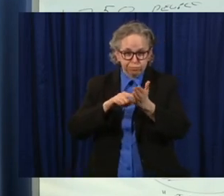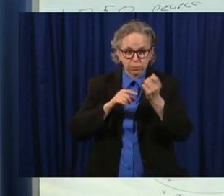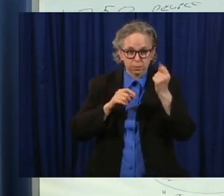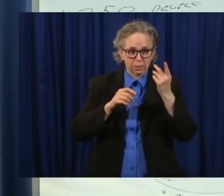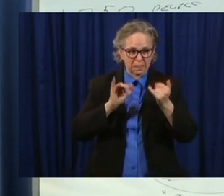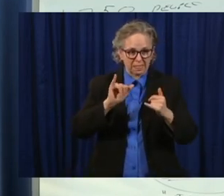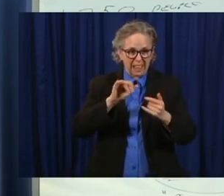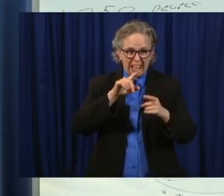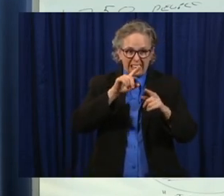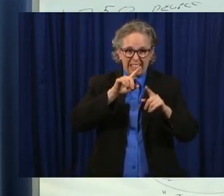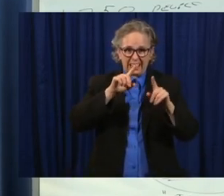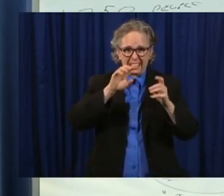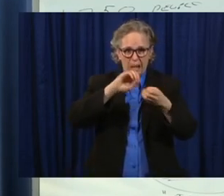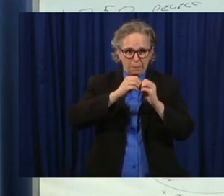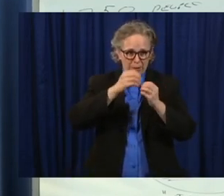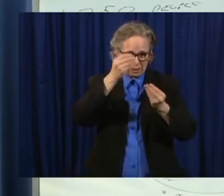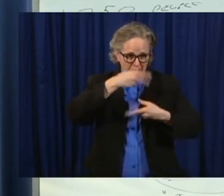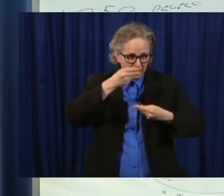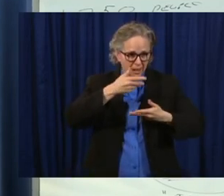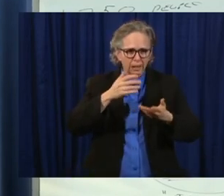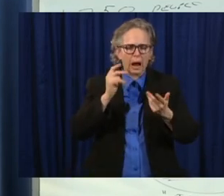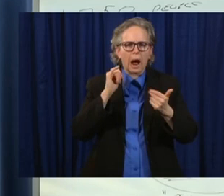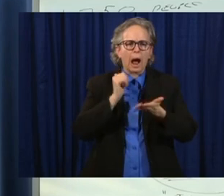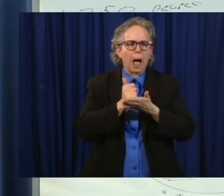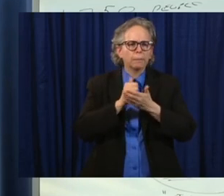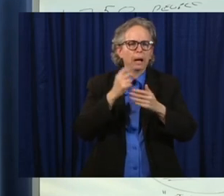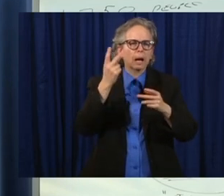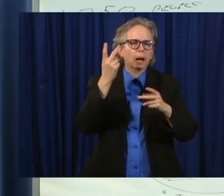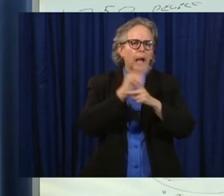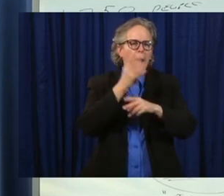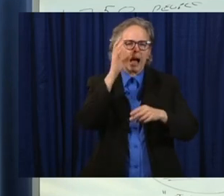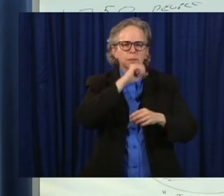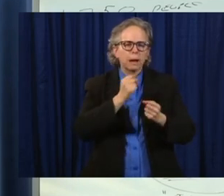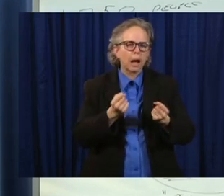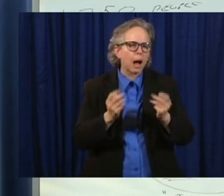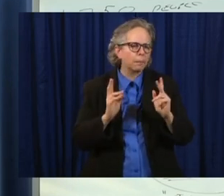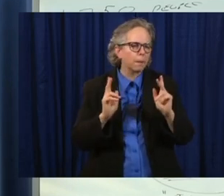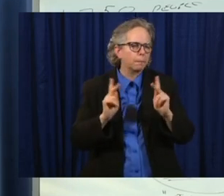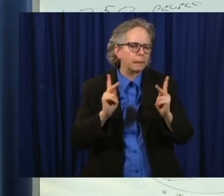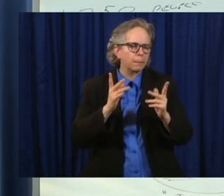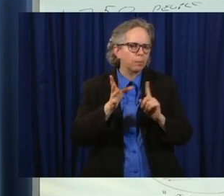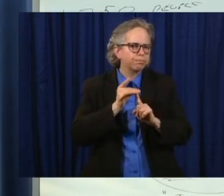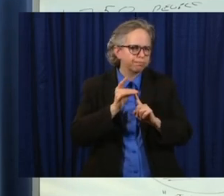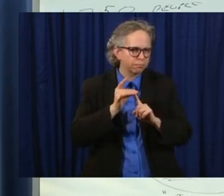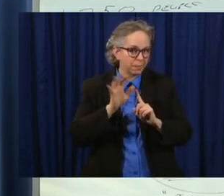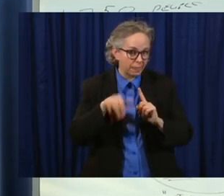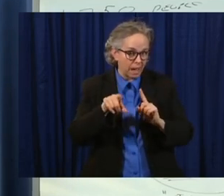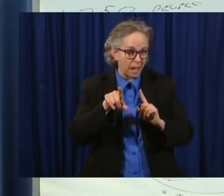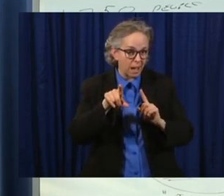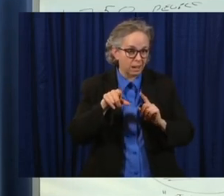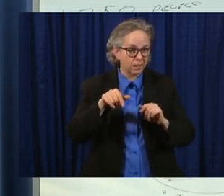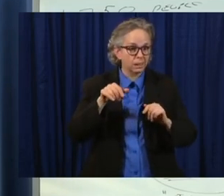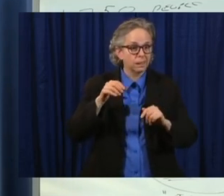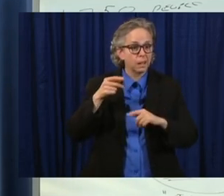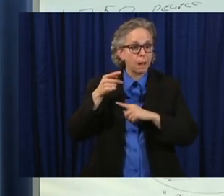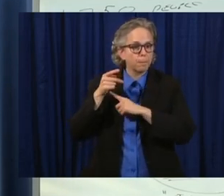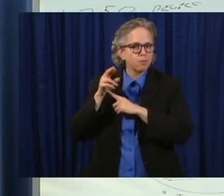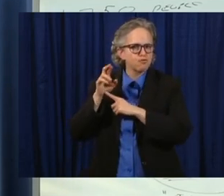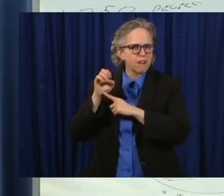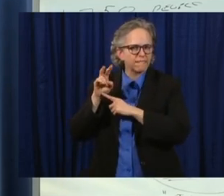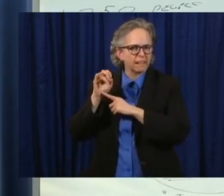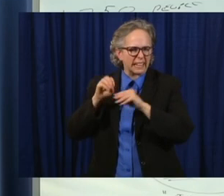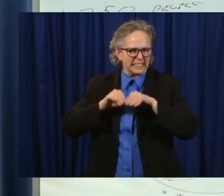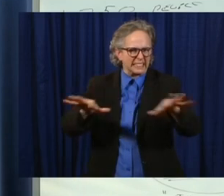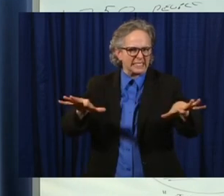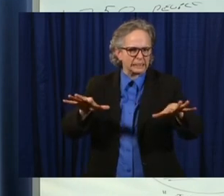an estimate for what percentage of Ohio has coronavirus or what the prevalence is? Sure.